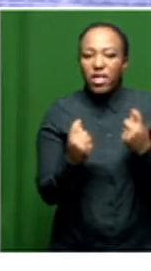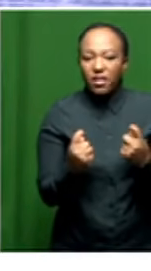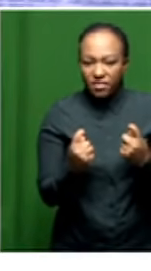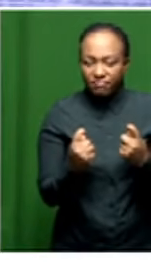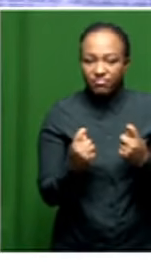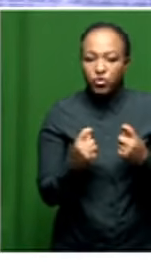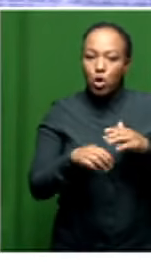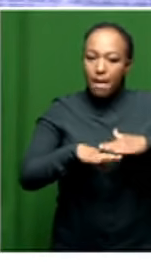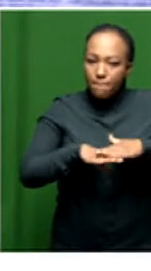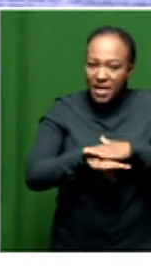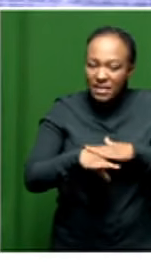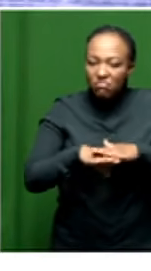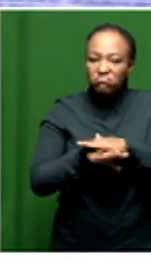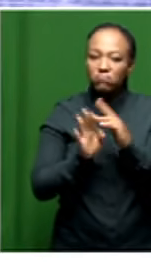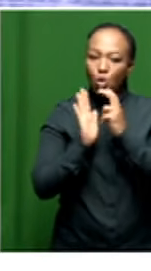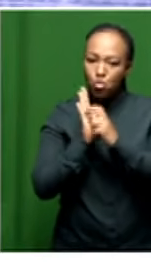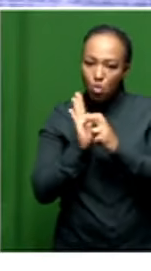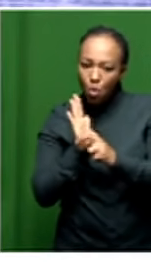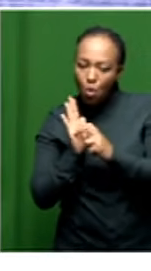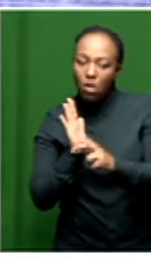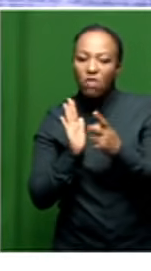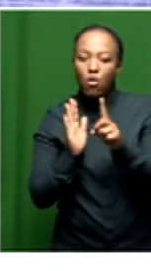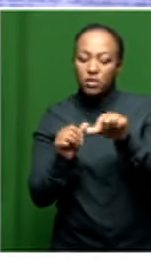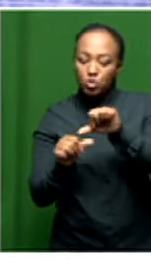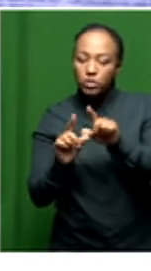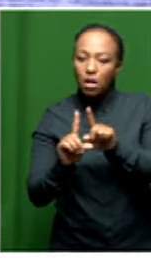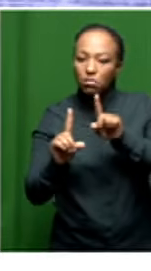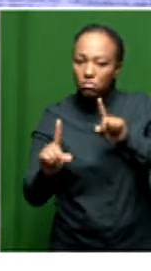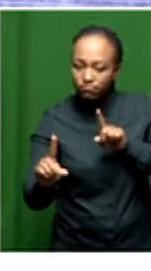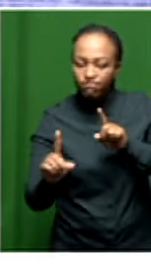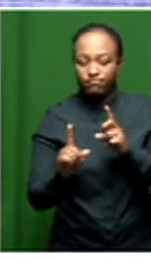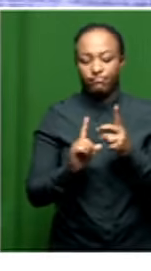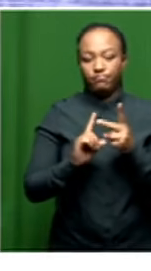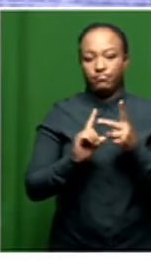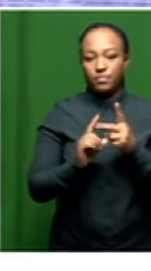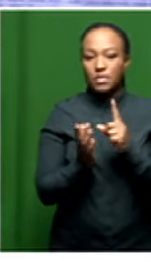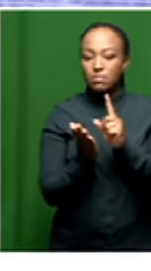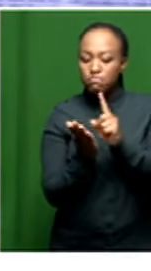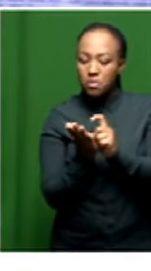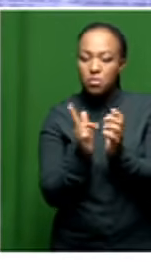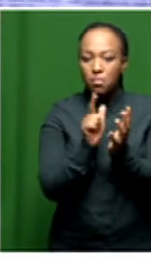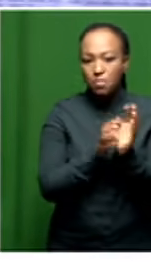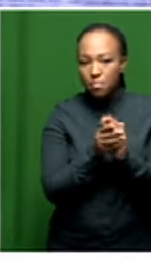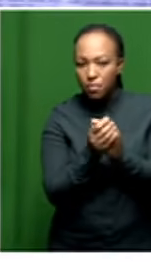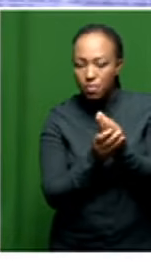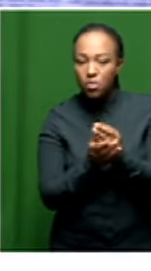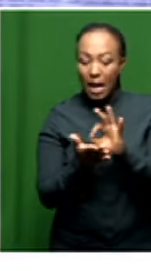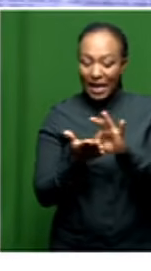basic non-pharmaceutical measures of social distancing, of hand sanitization, hand